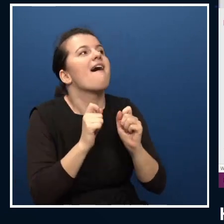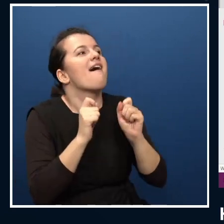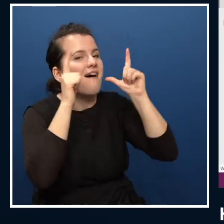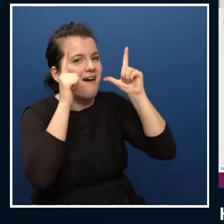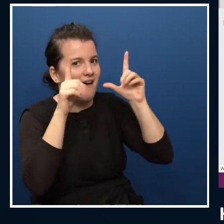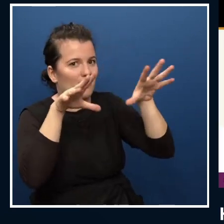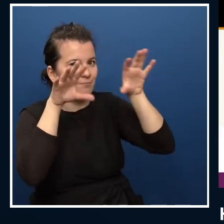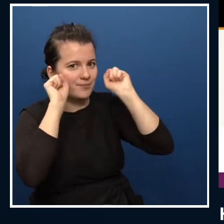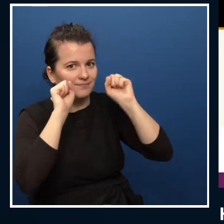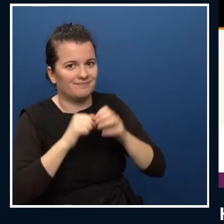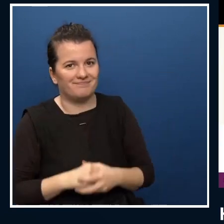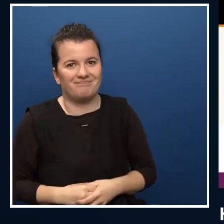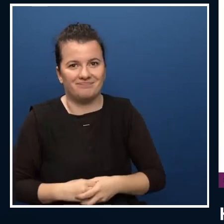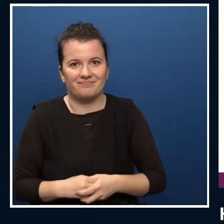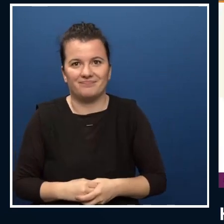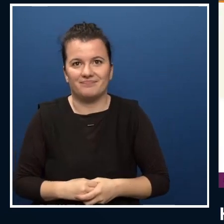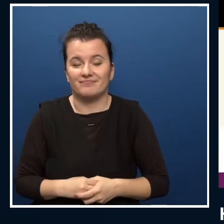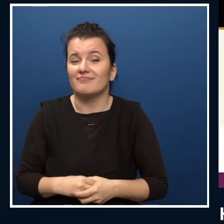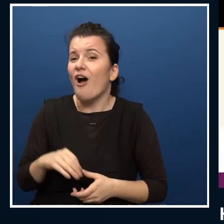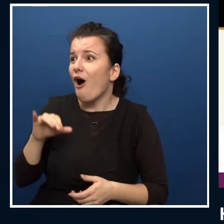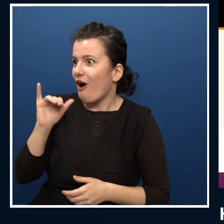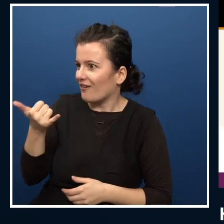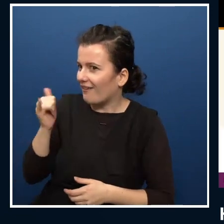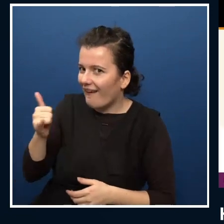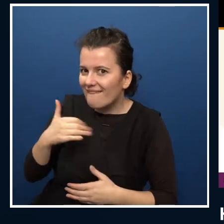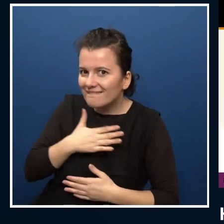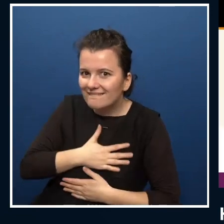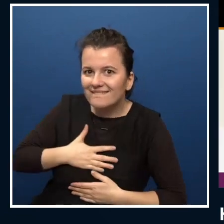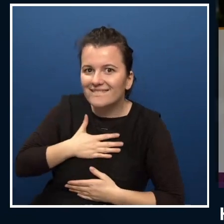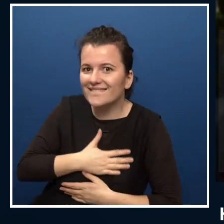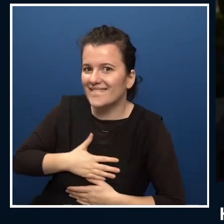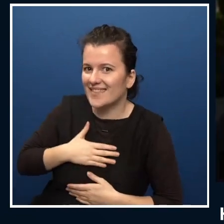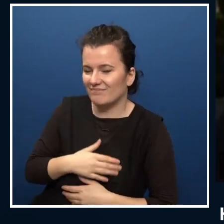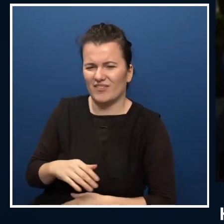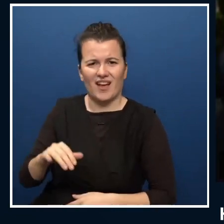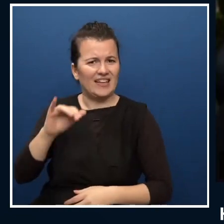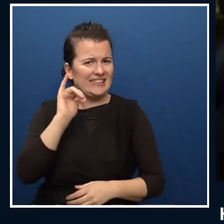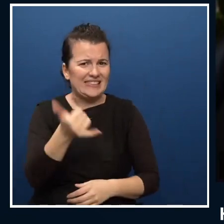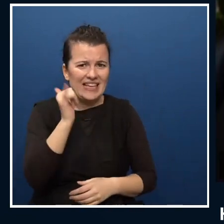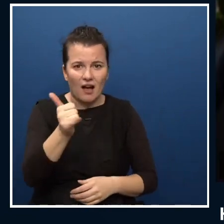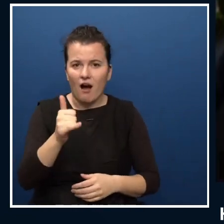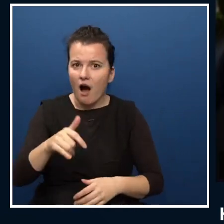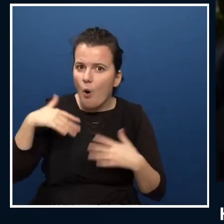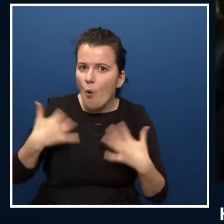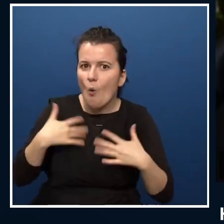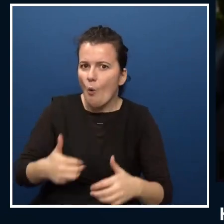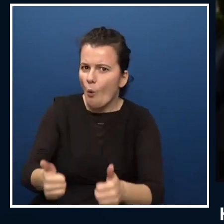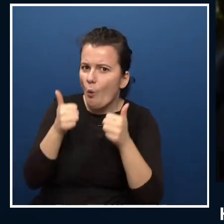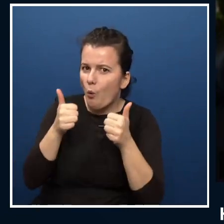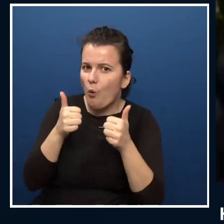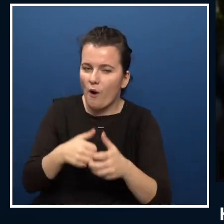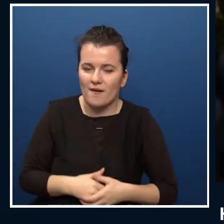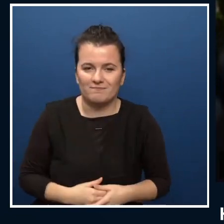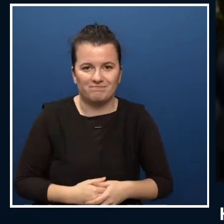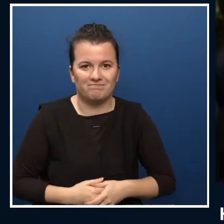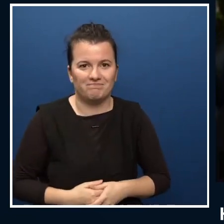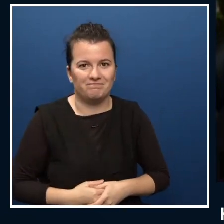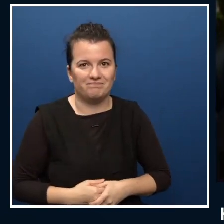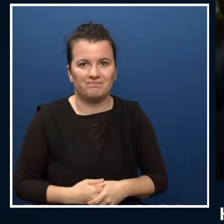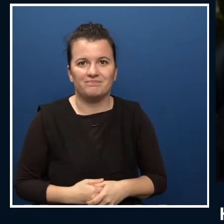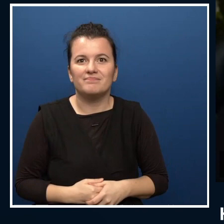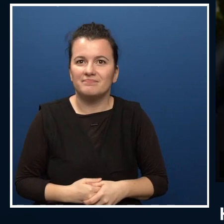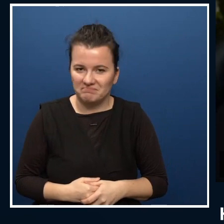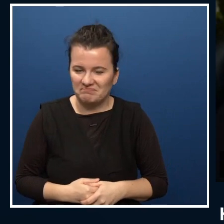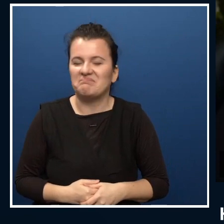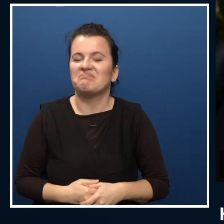Yeah, this was fun. I'm glad. Yeah, this was really great. Yeah, thank